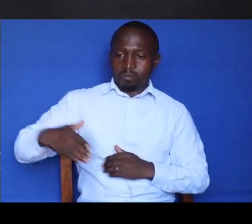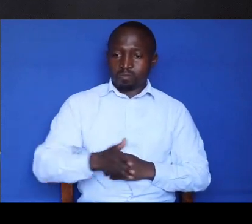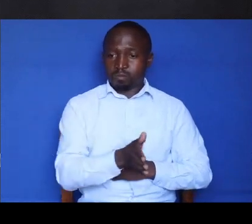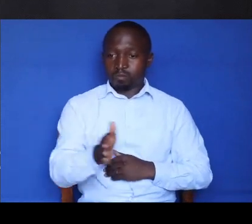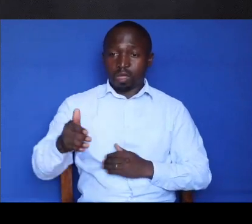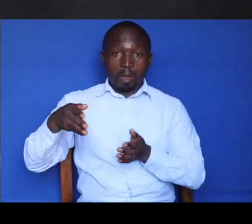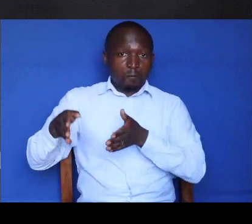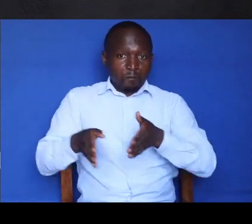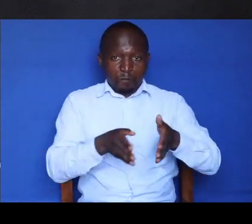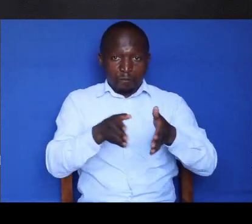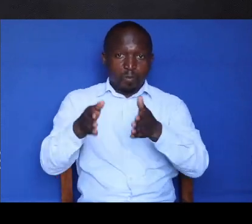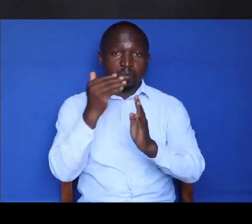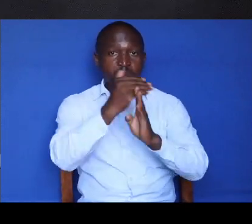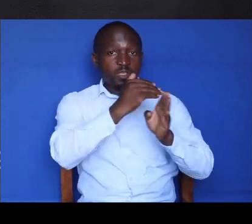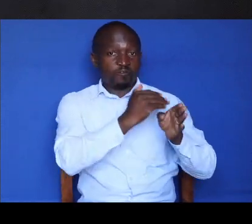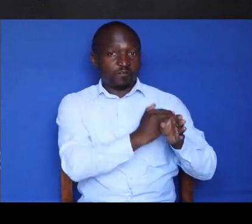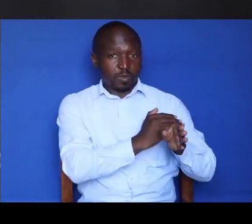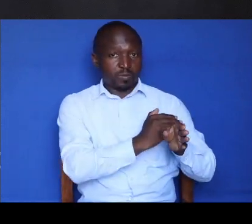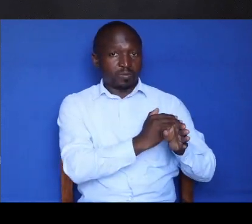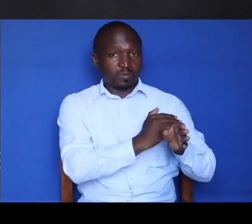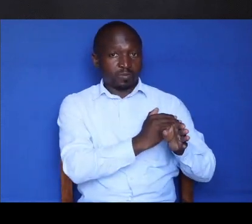meander before